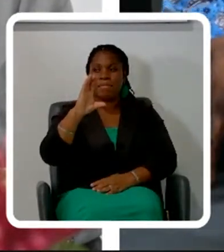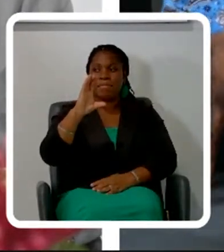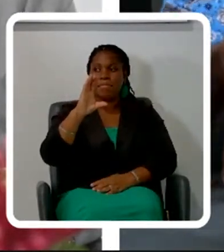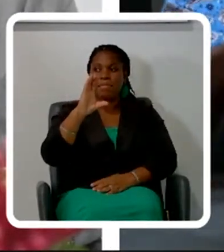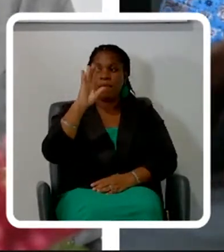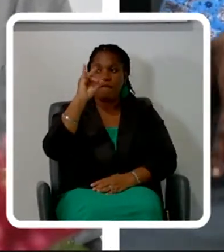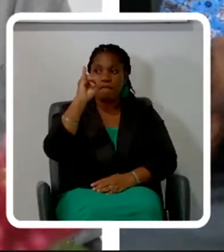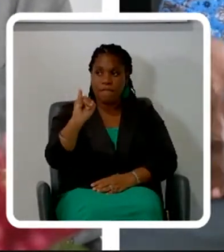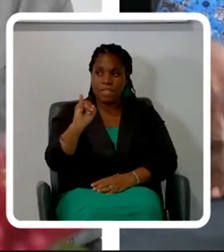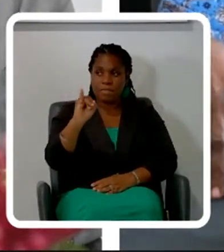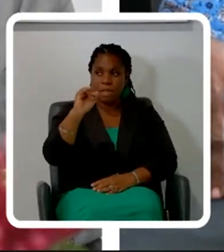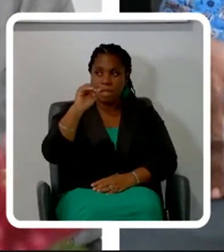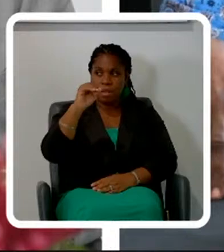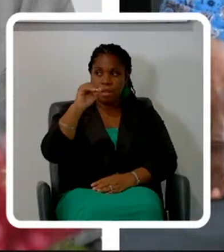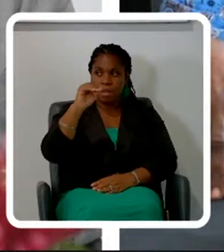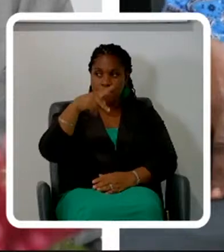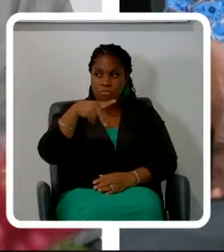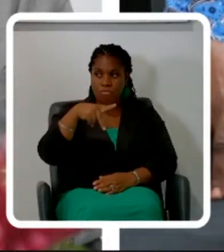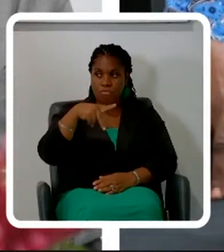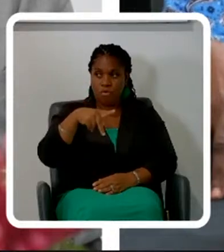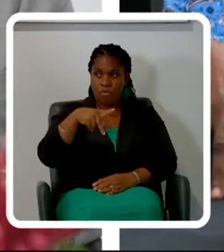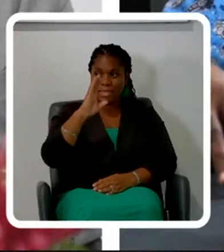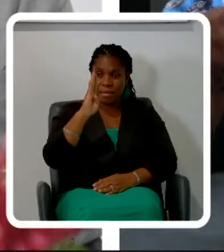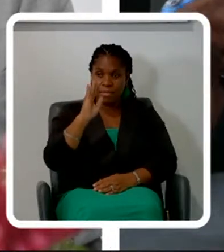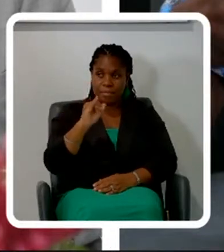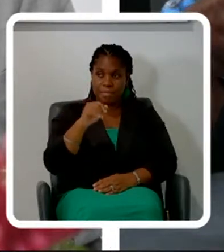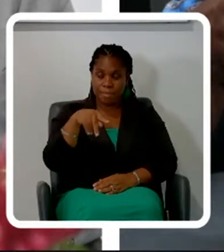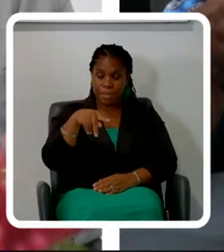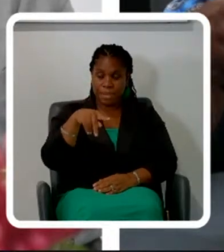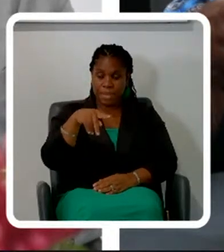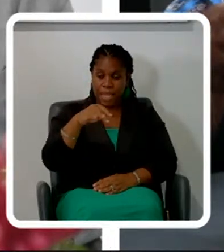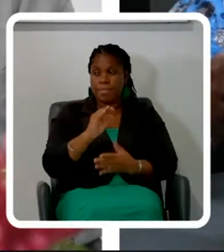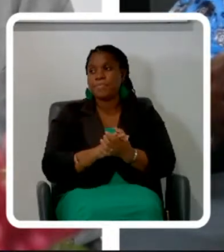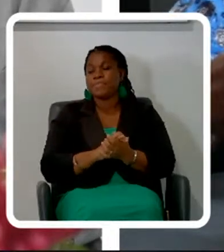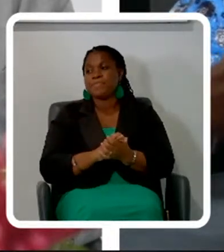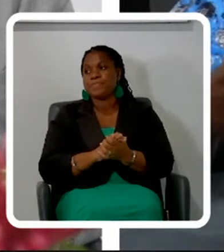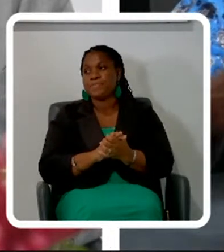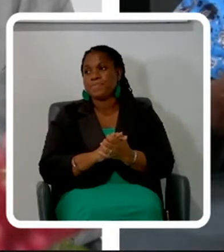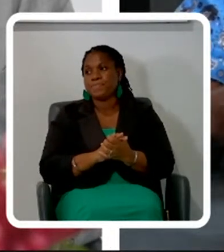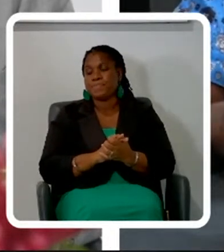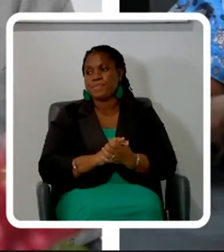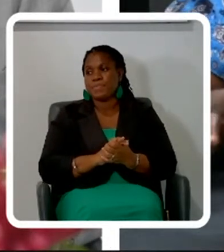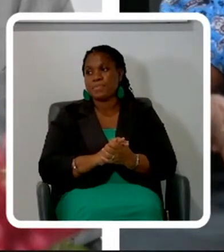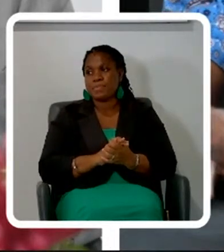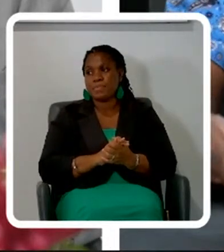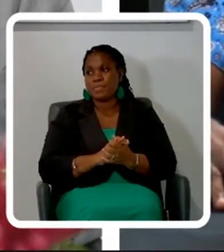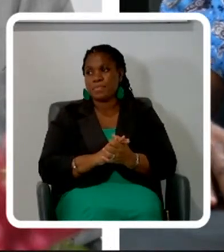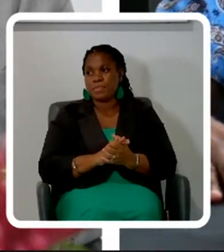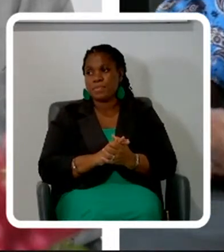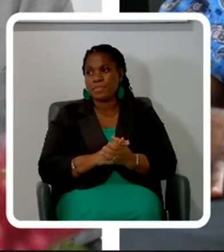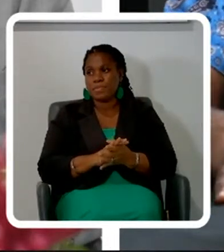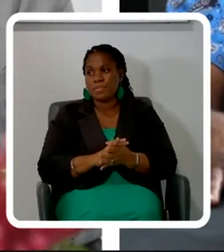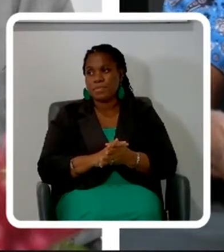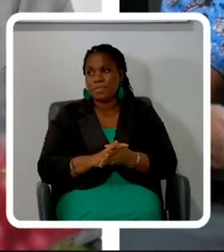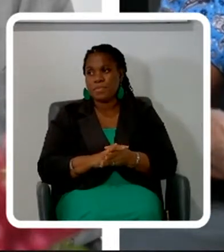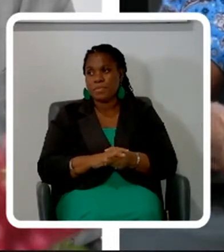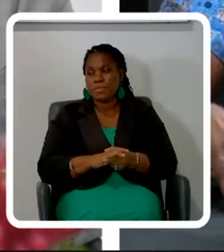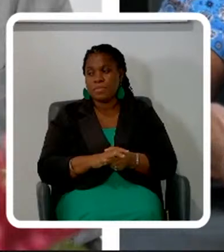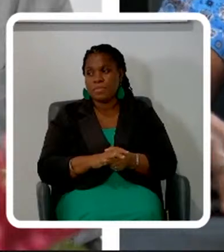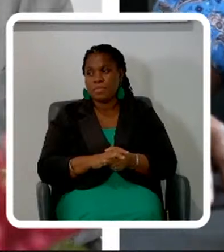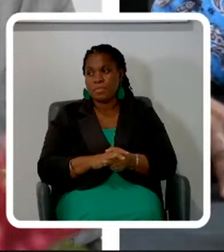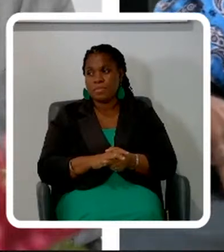wide and deep is that investigation going to be? Is it going to just look at what